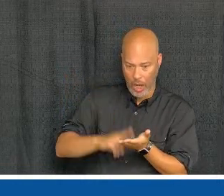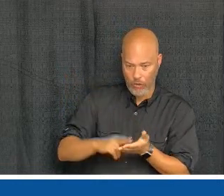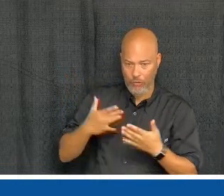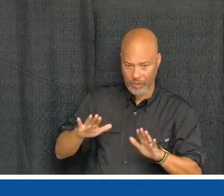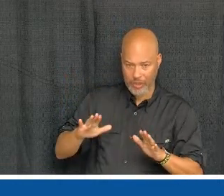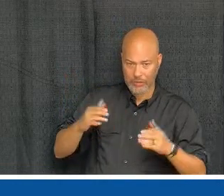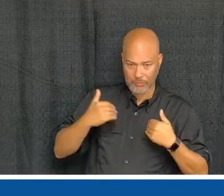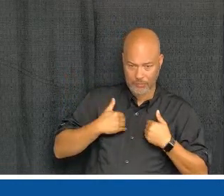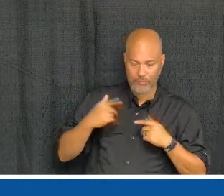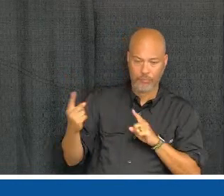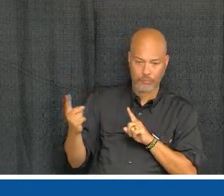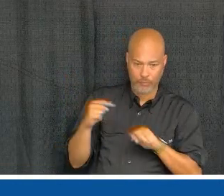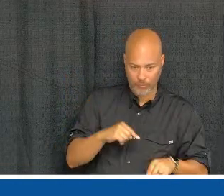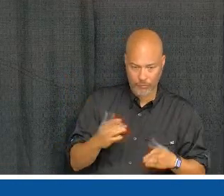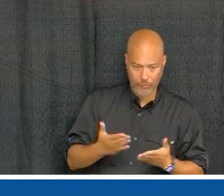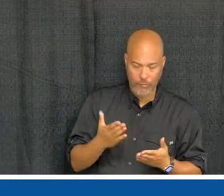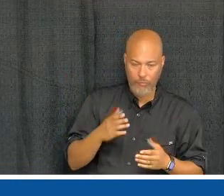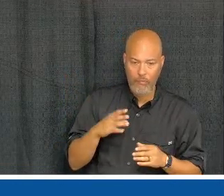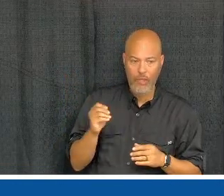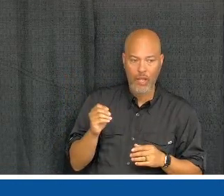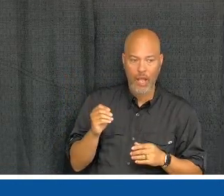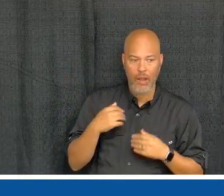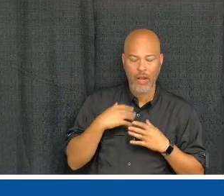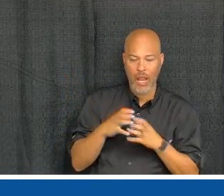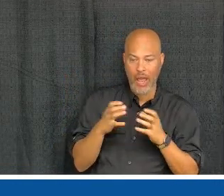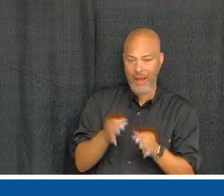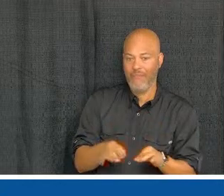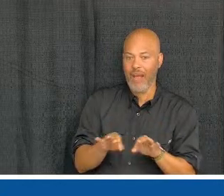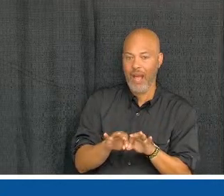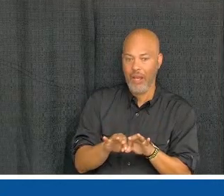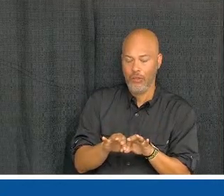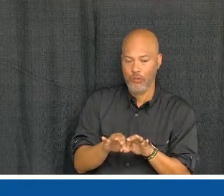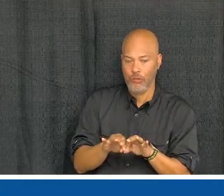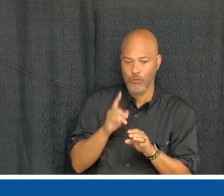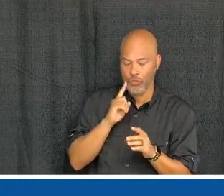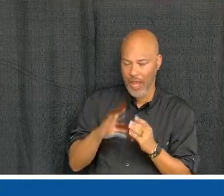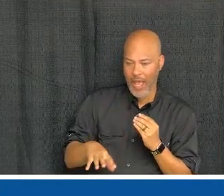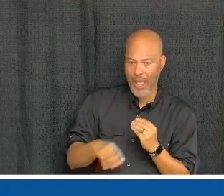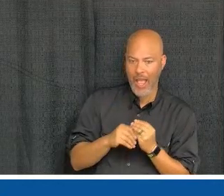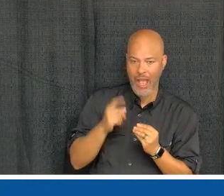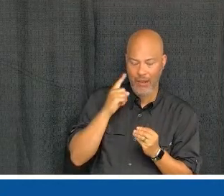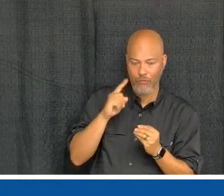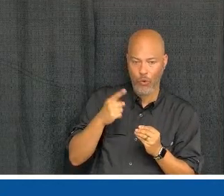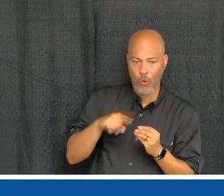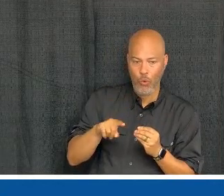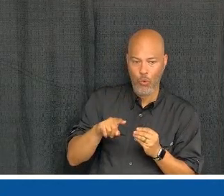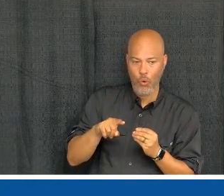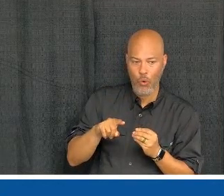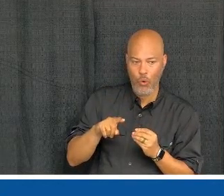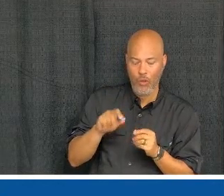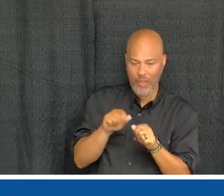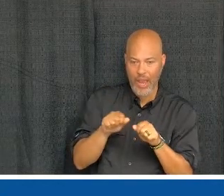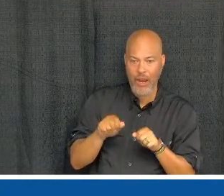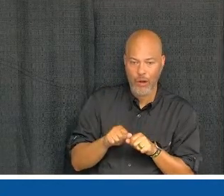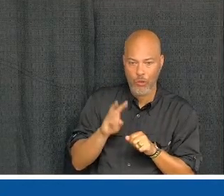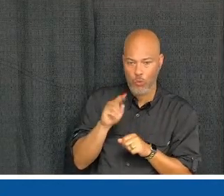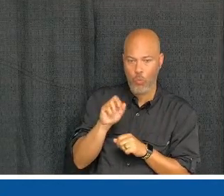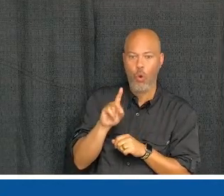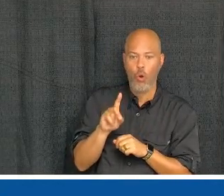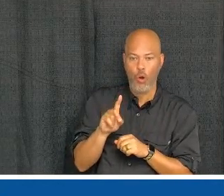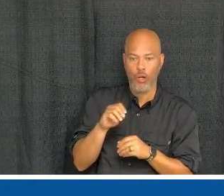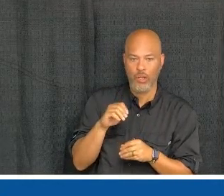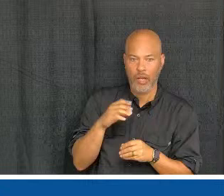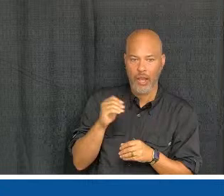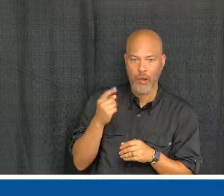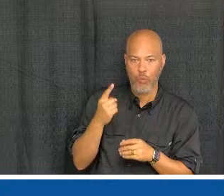to come here, and there's a lot of value add as far as for the area, the ward, in